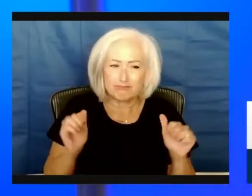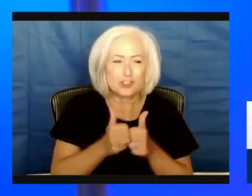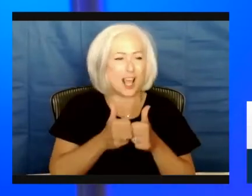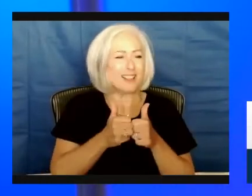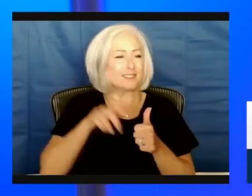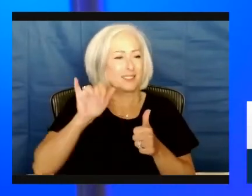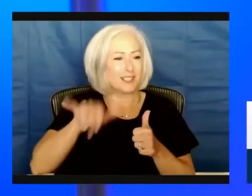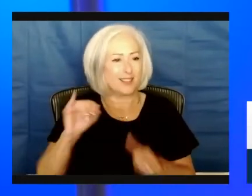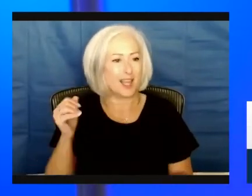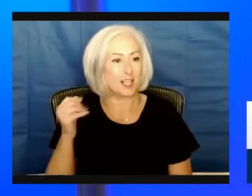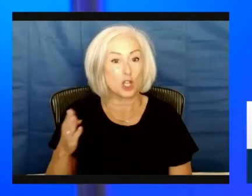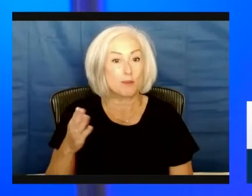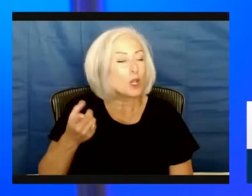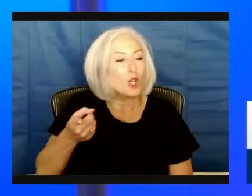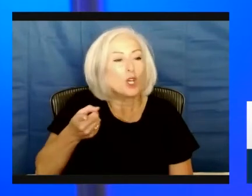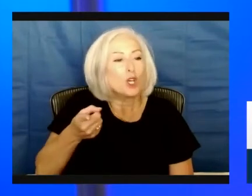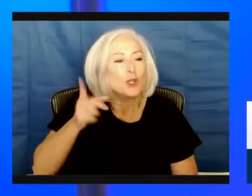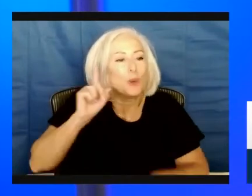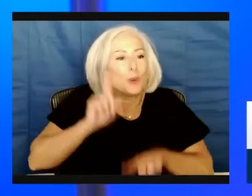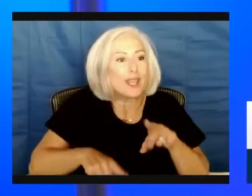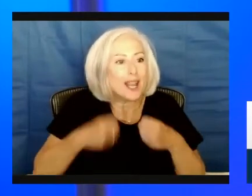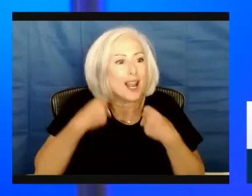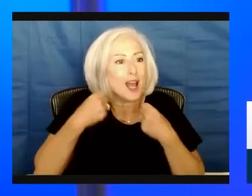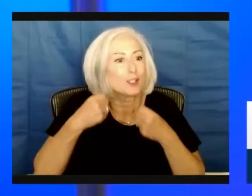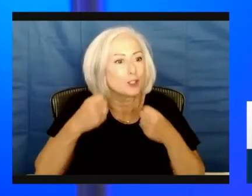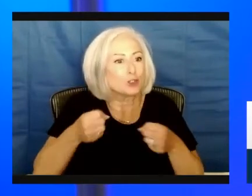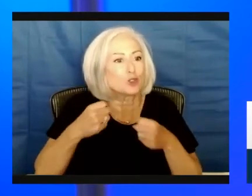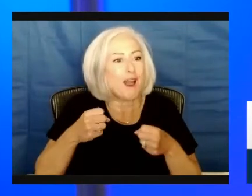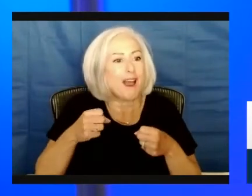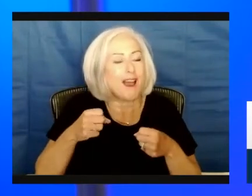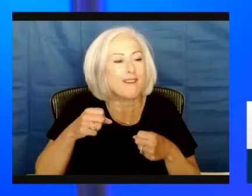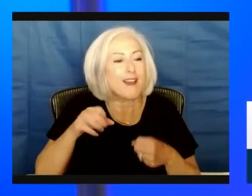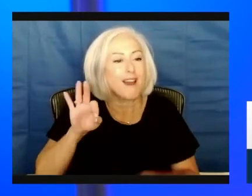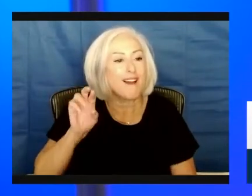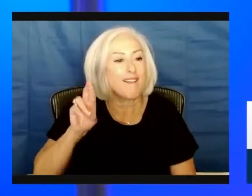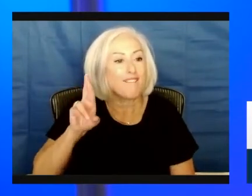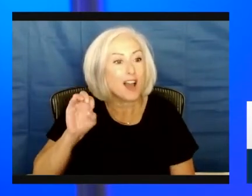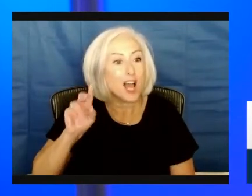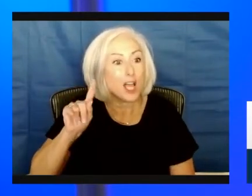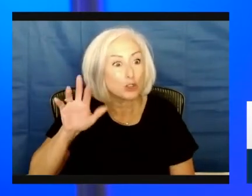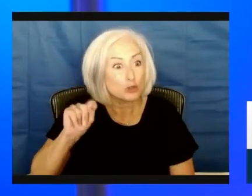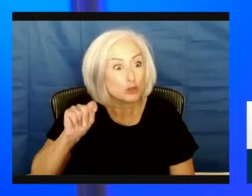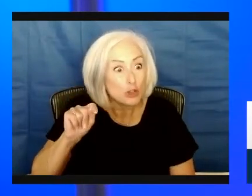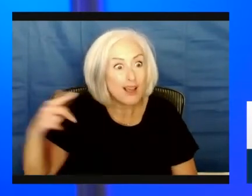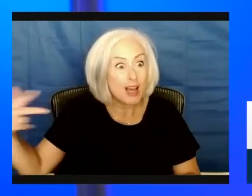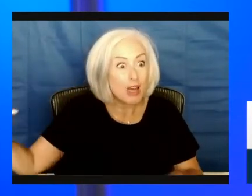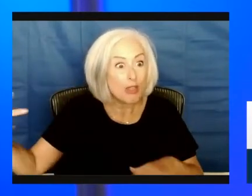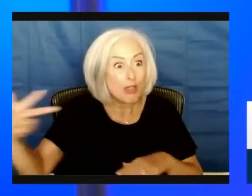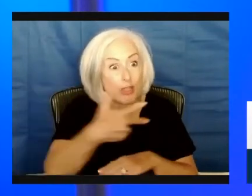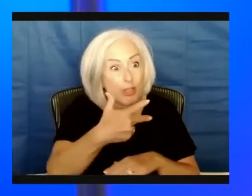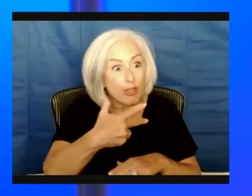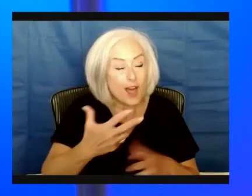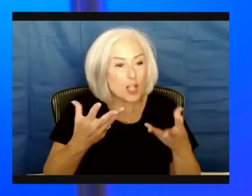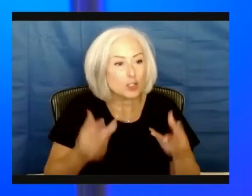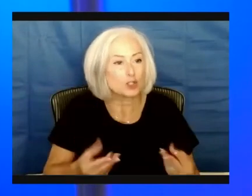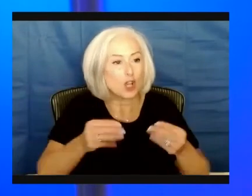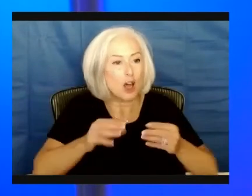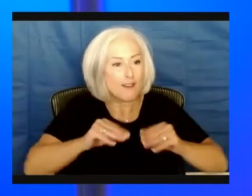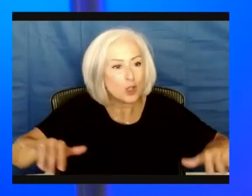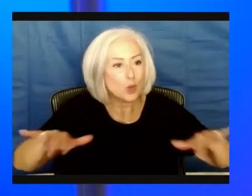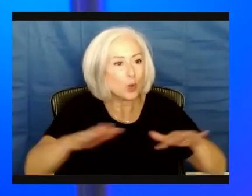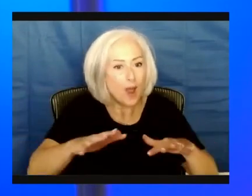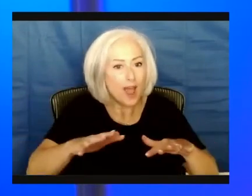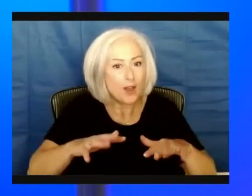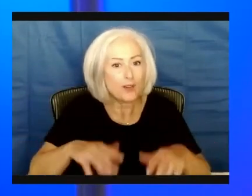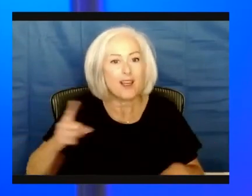drive fire trucks frequently on soft ground. You have to take your equipment and bring it to the site. Firefighters are wearing bunker gear, full protective